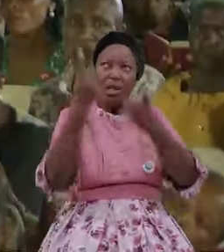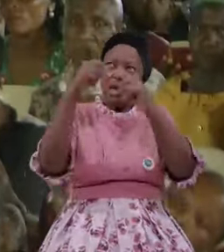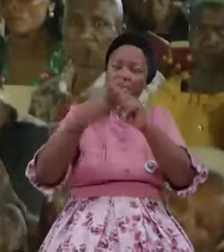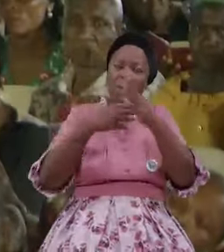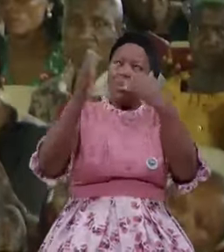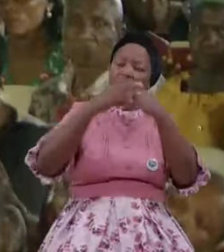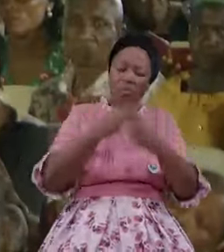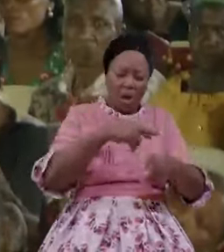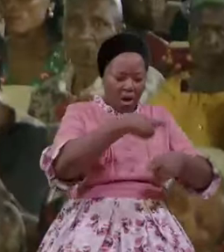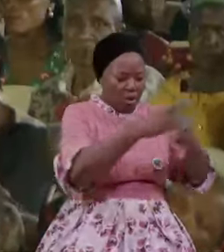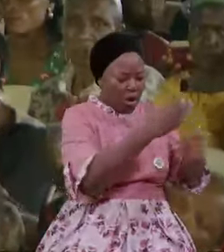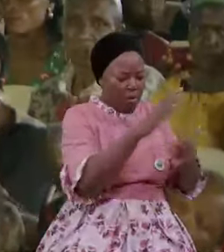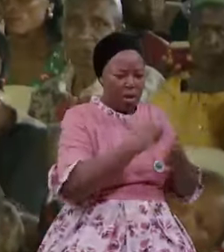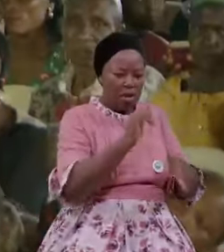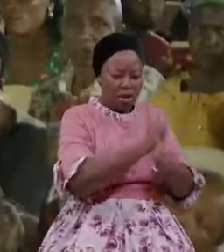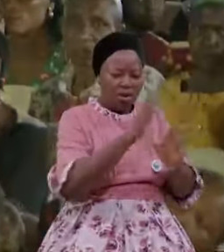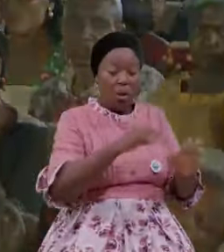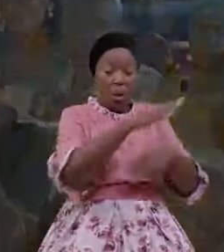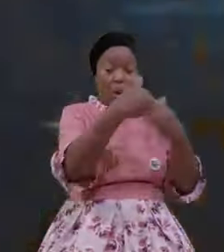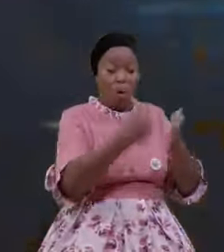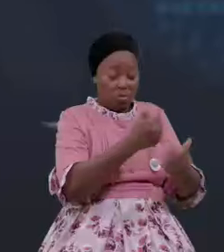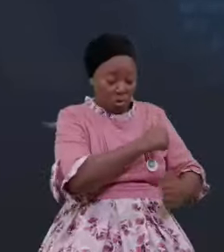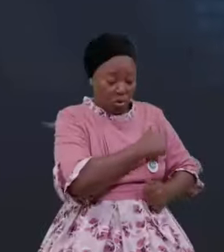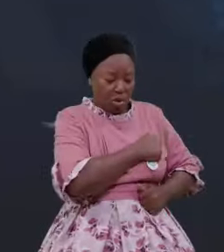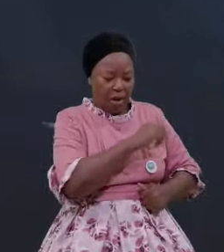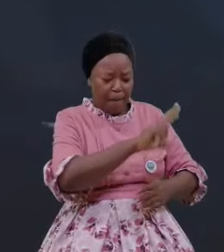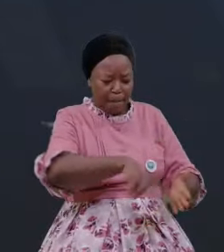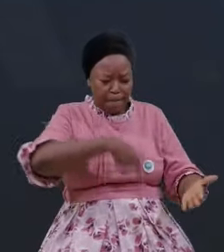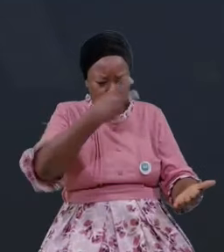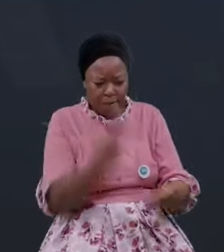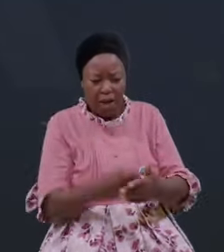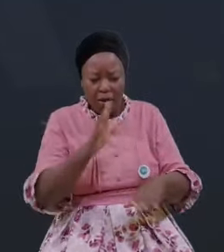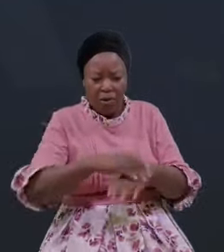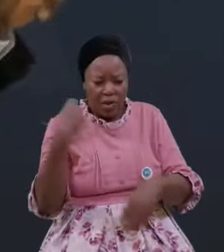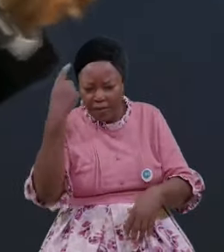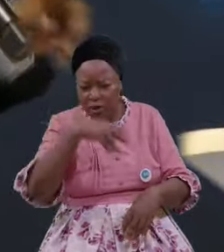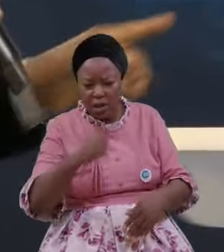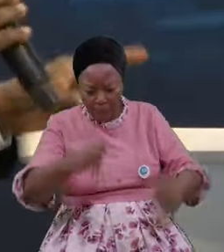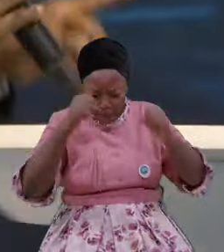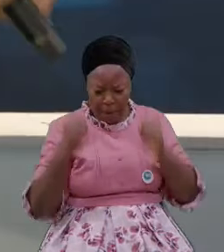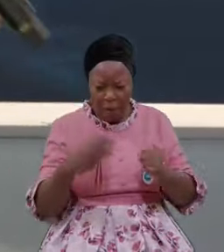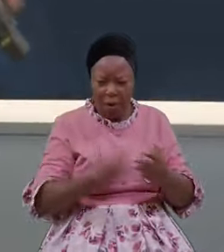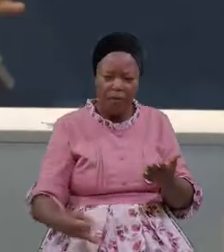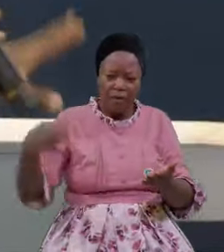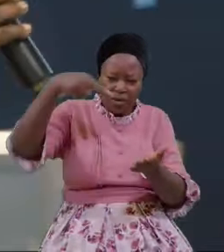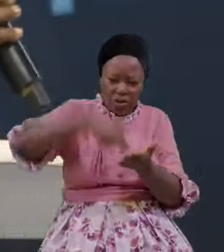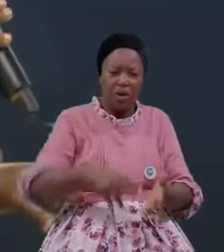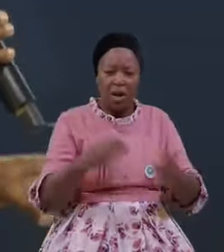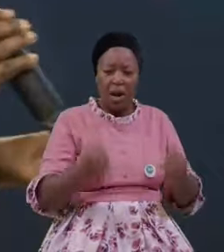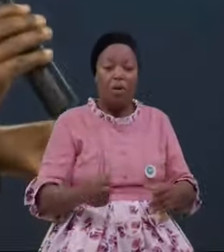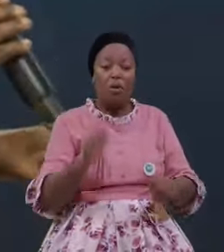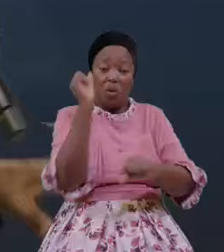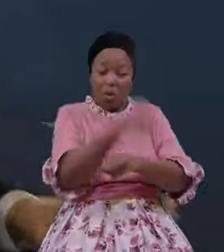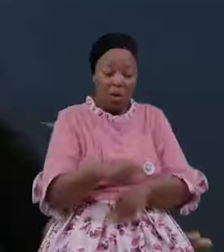flat on their faces. The power of resurrection overpowered them,